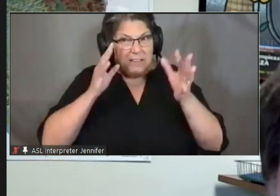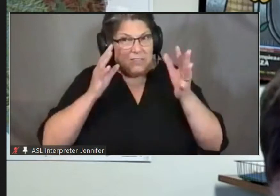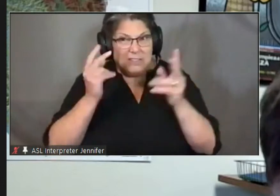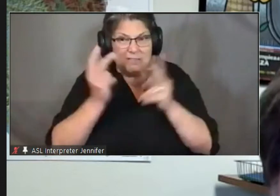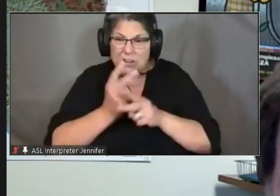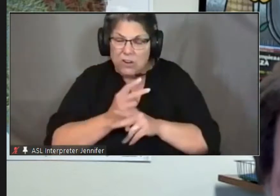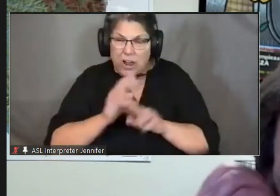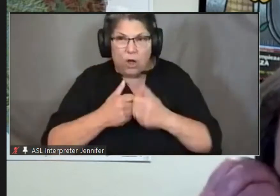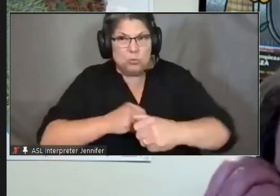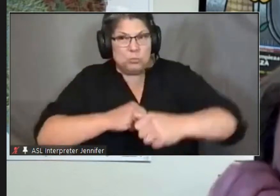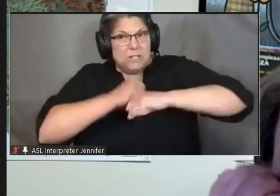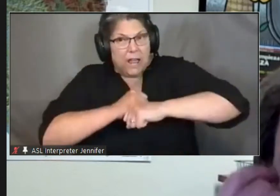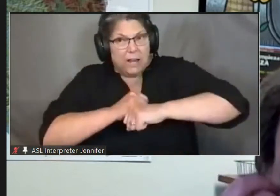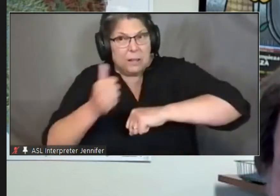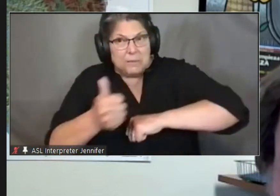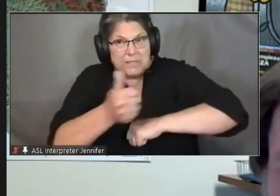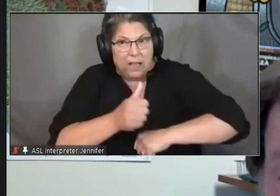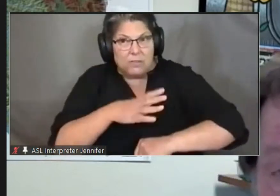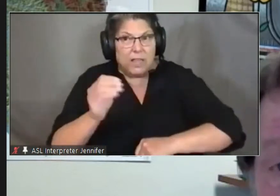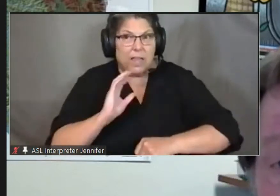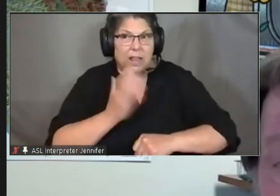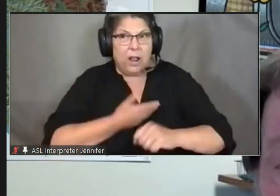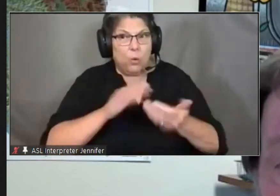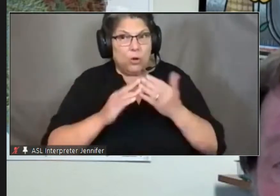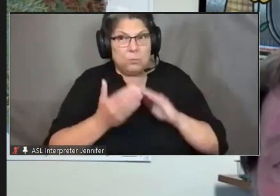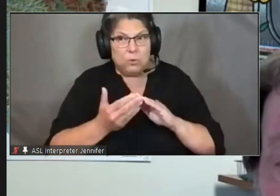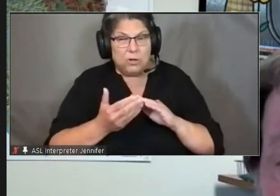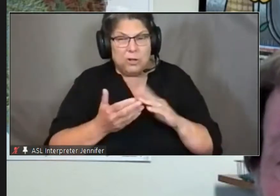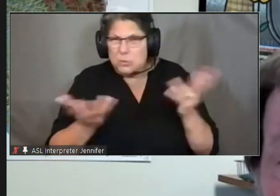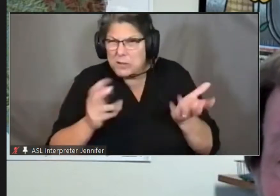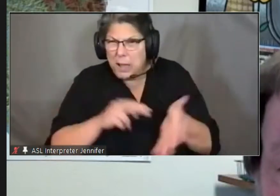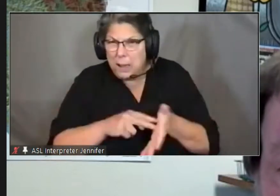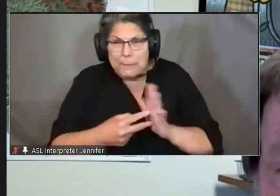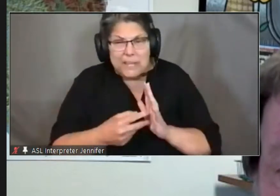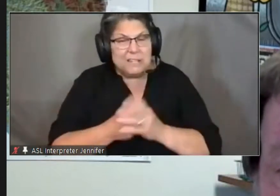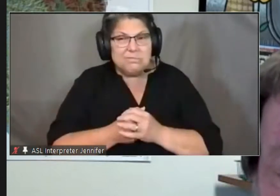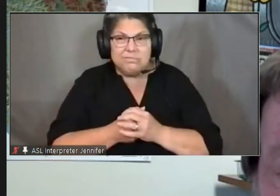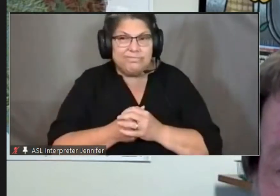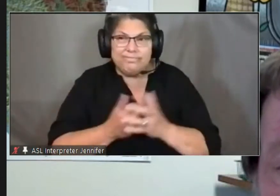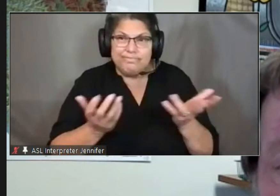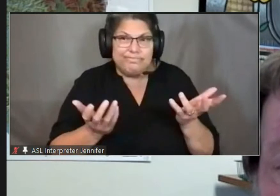community. And what does this mean? There will be no more